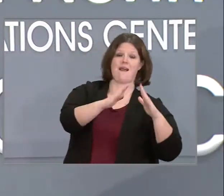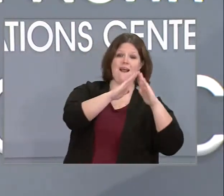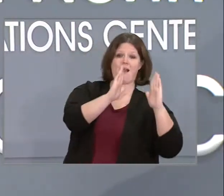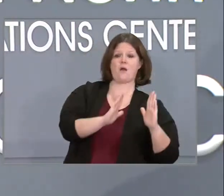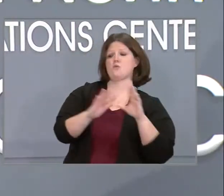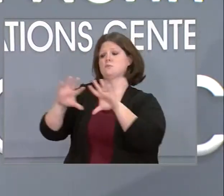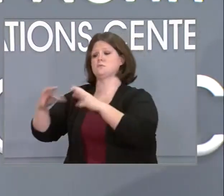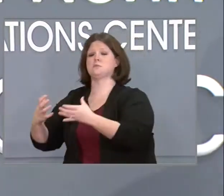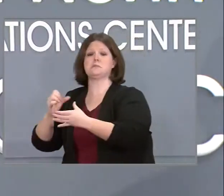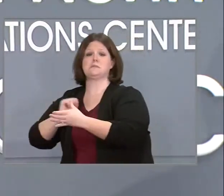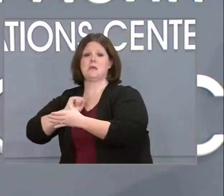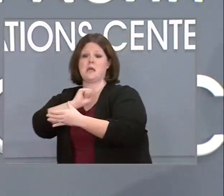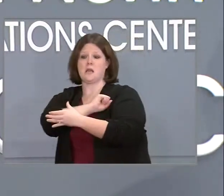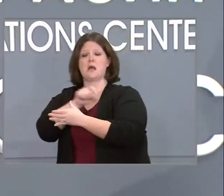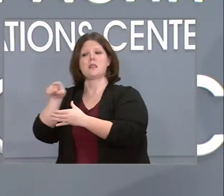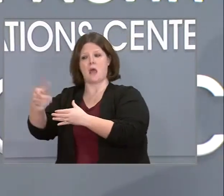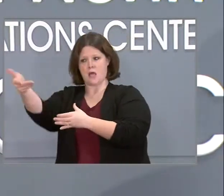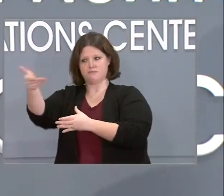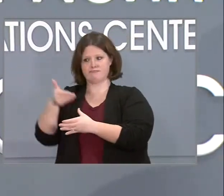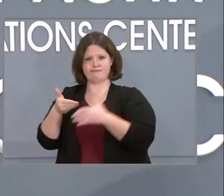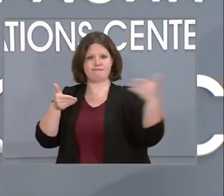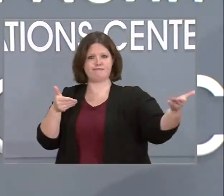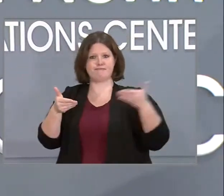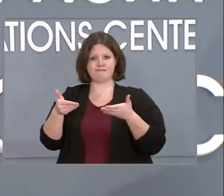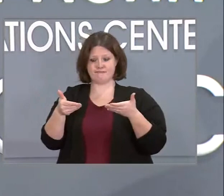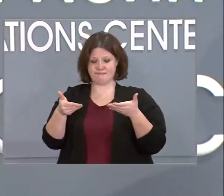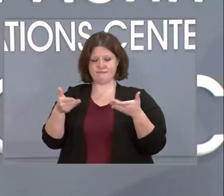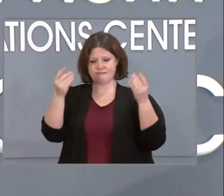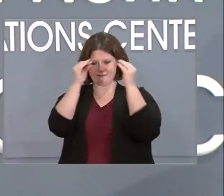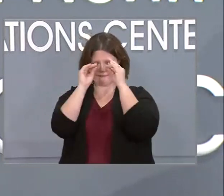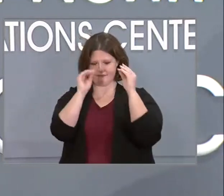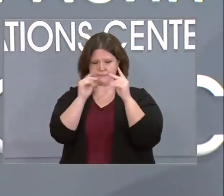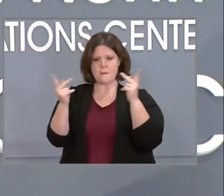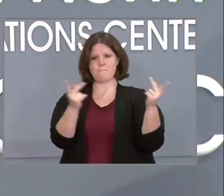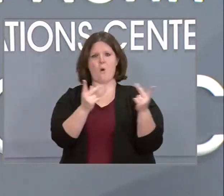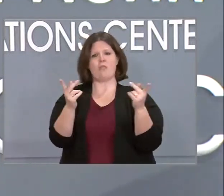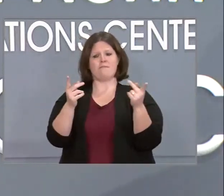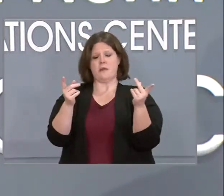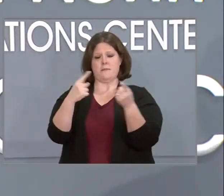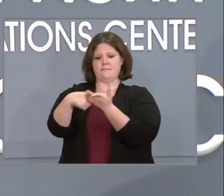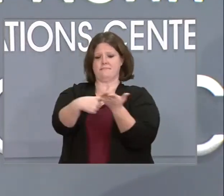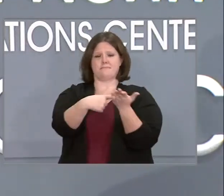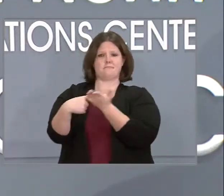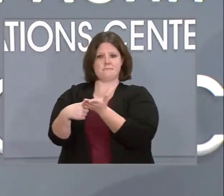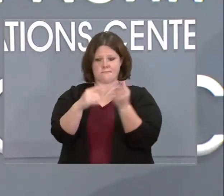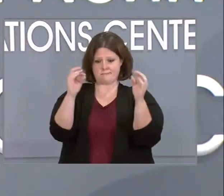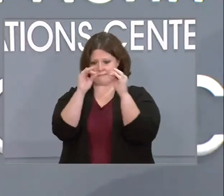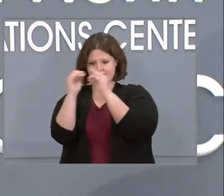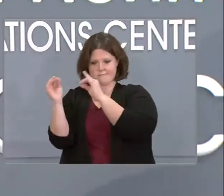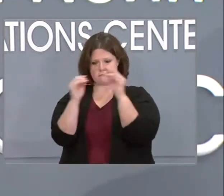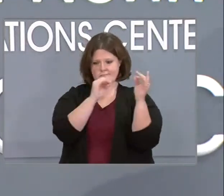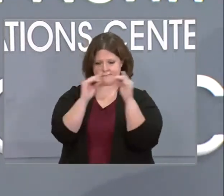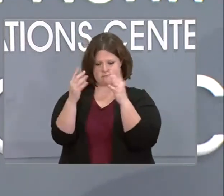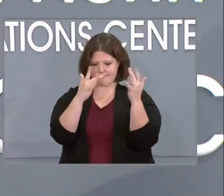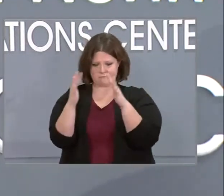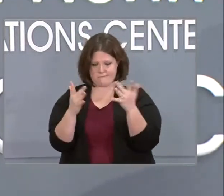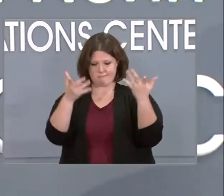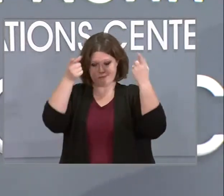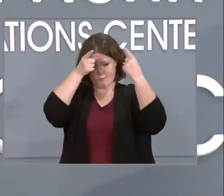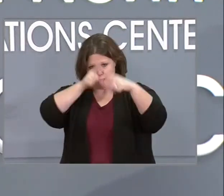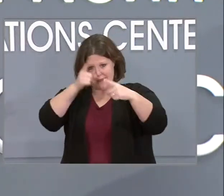laid out their entire budgets. They've worked to come to some agreements, and it's